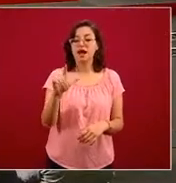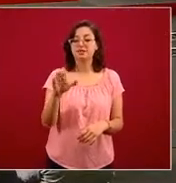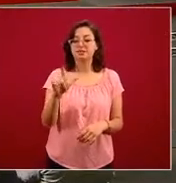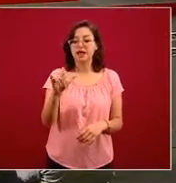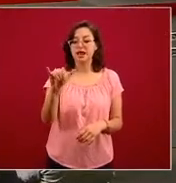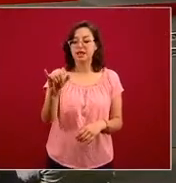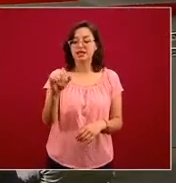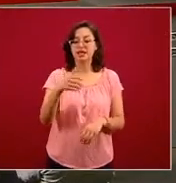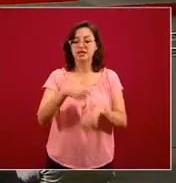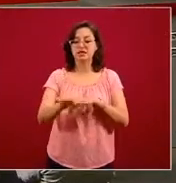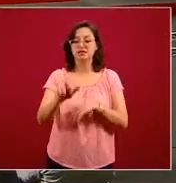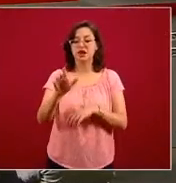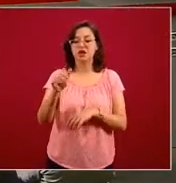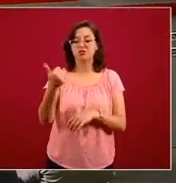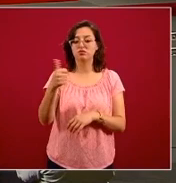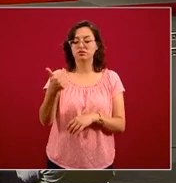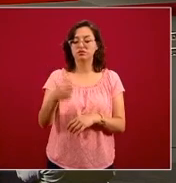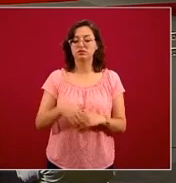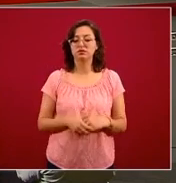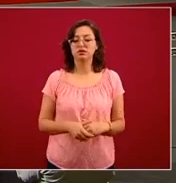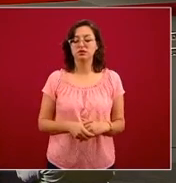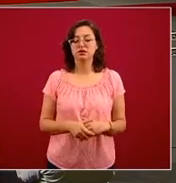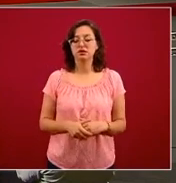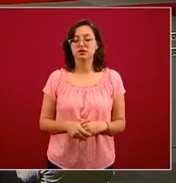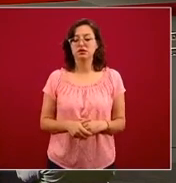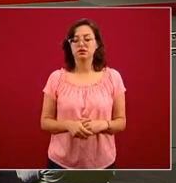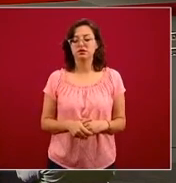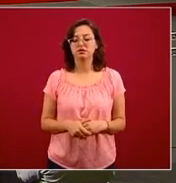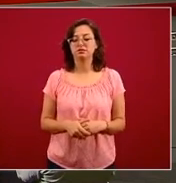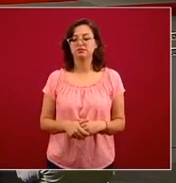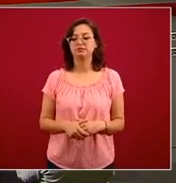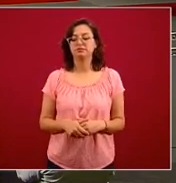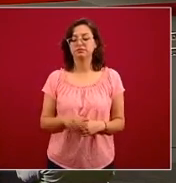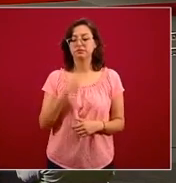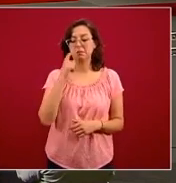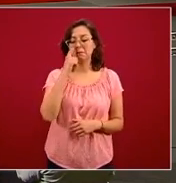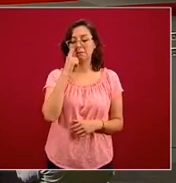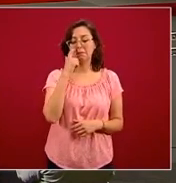hand. Thank you. That's very nice of you.